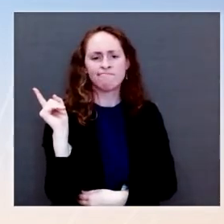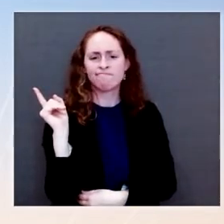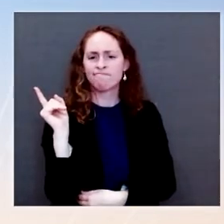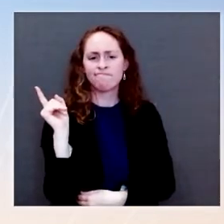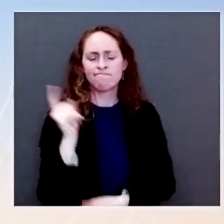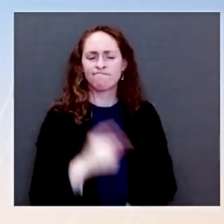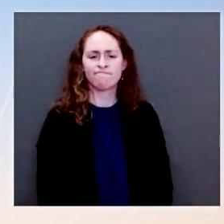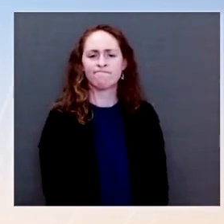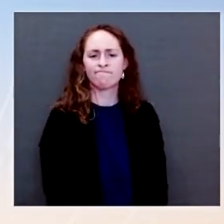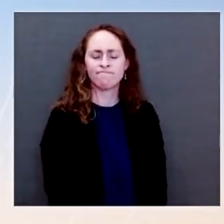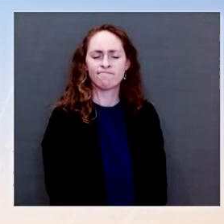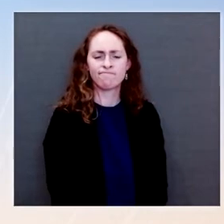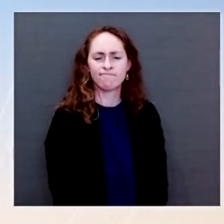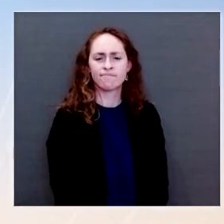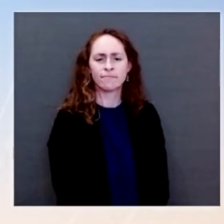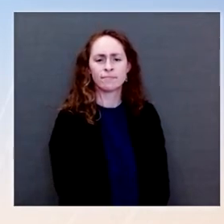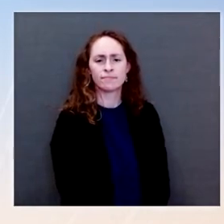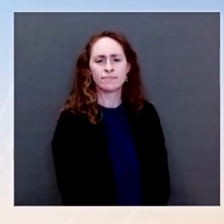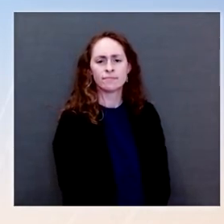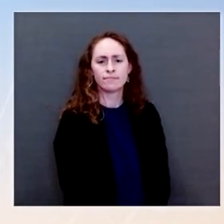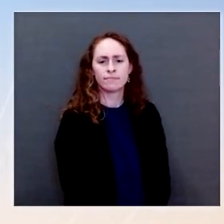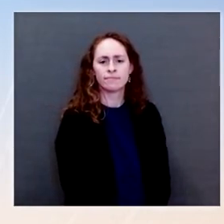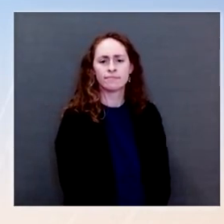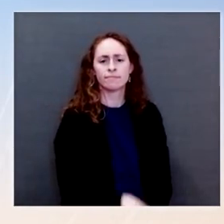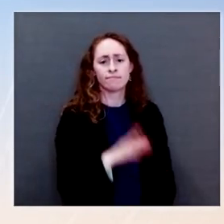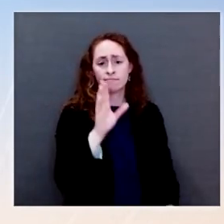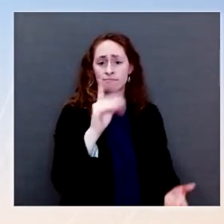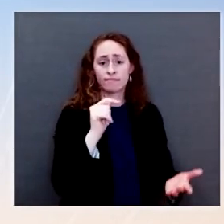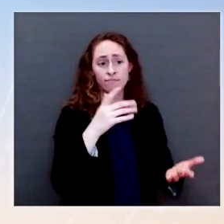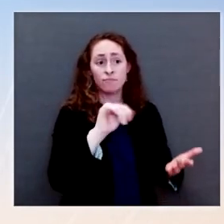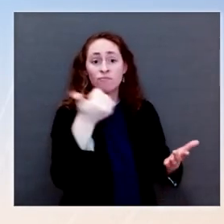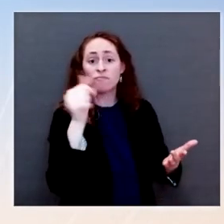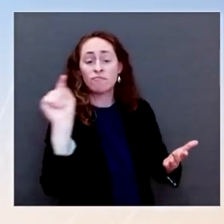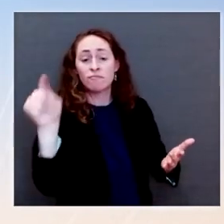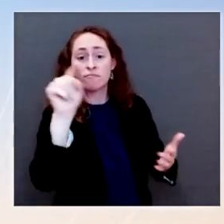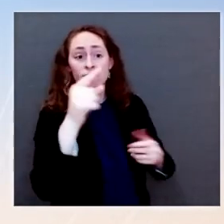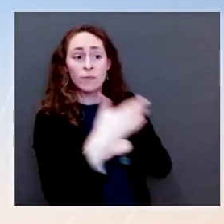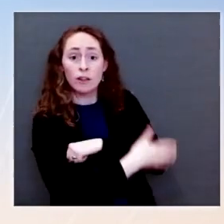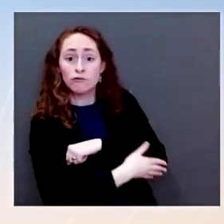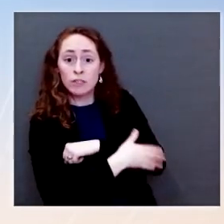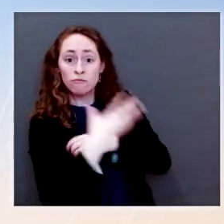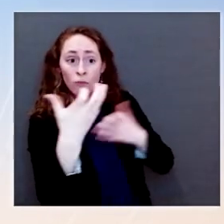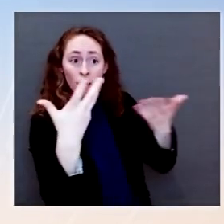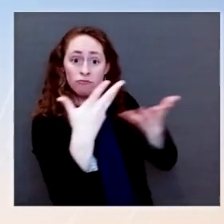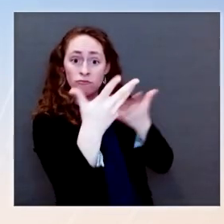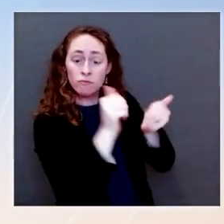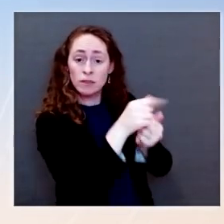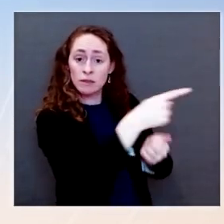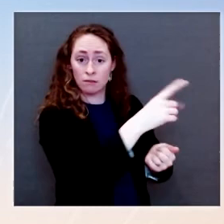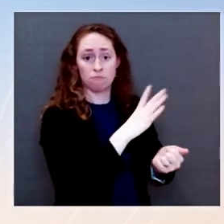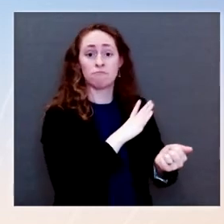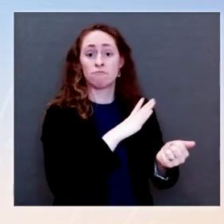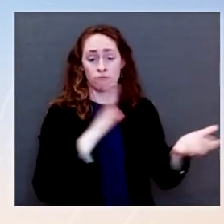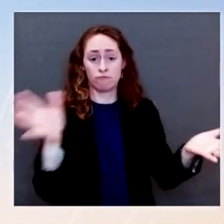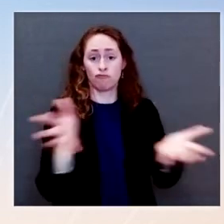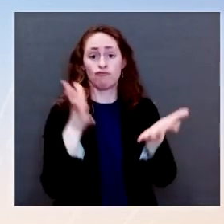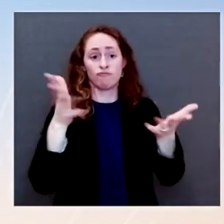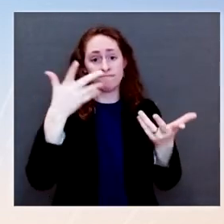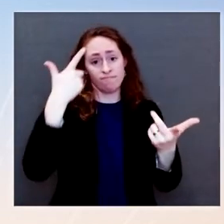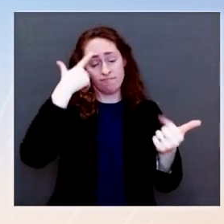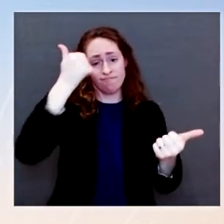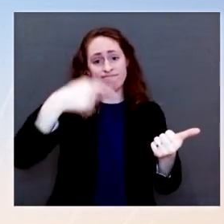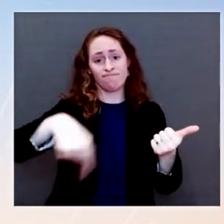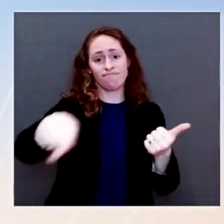ahead. I have a couple questions. Sure. First, just to go back to Build Back Better, obviously we know that the president is talking about drug